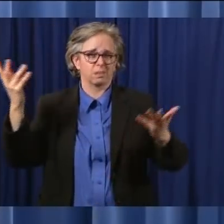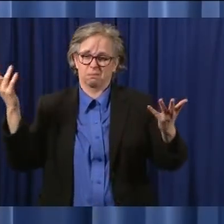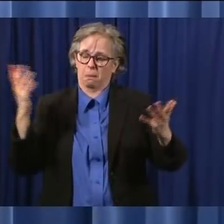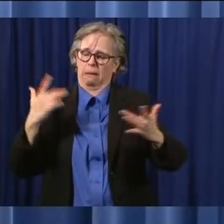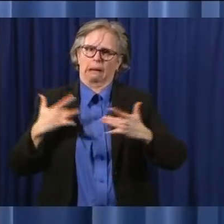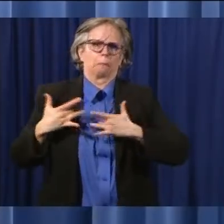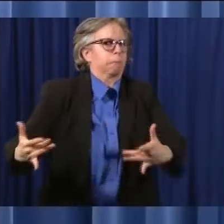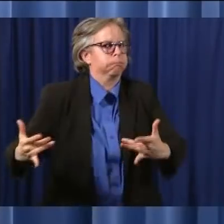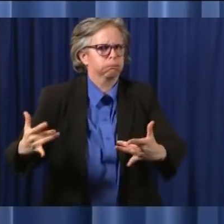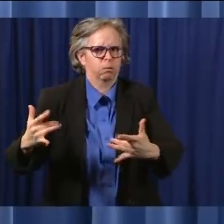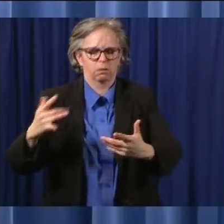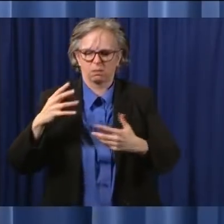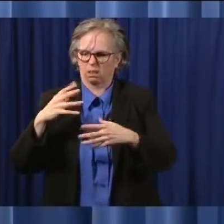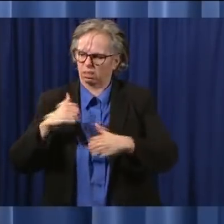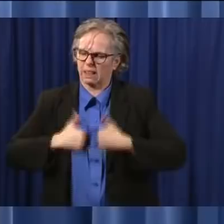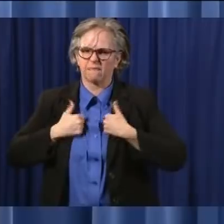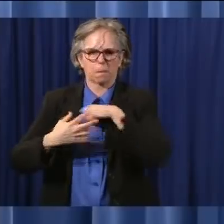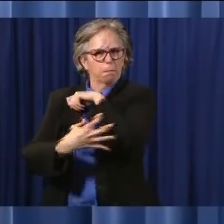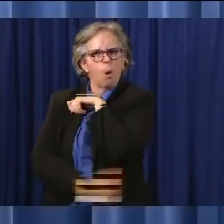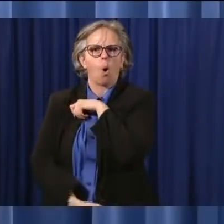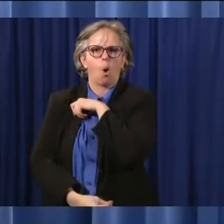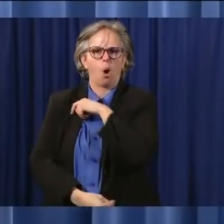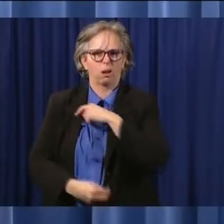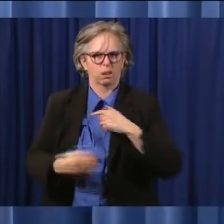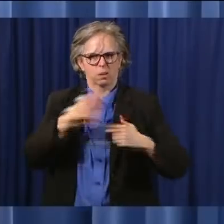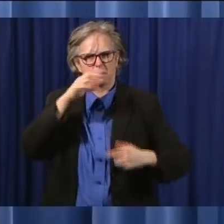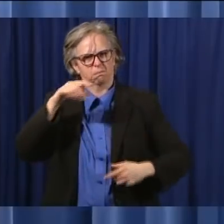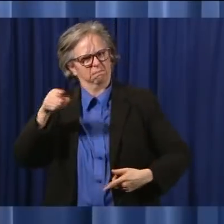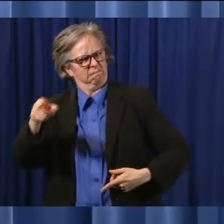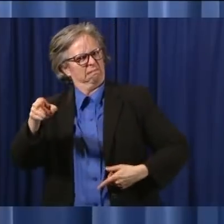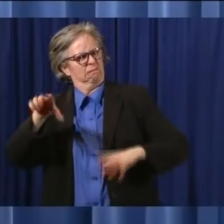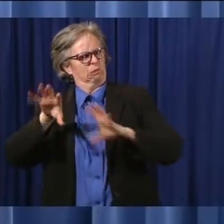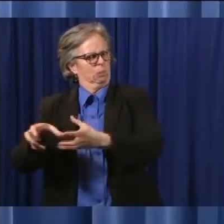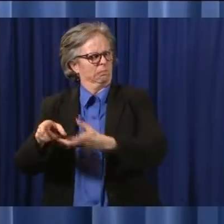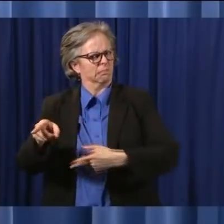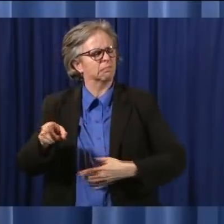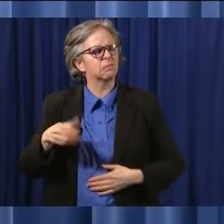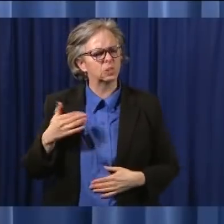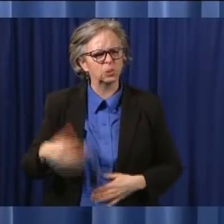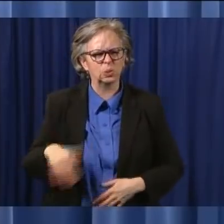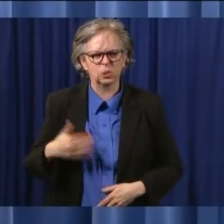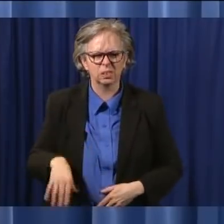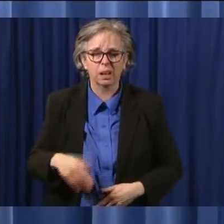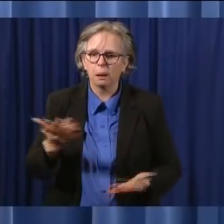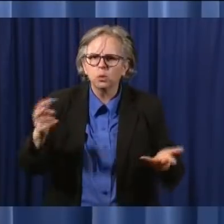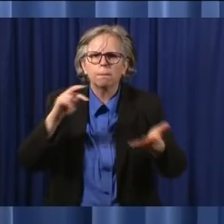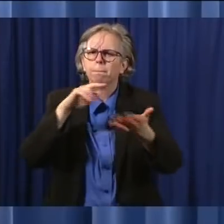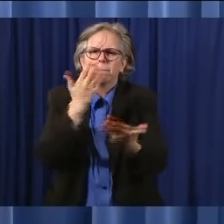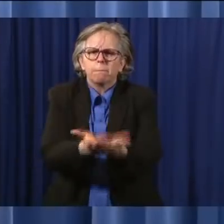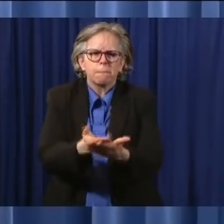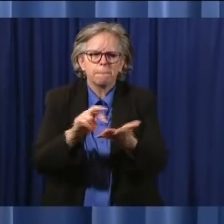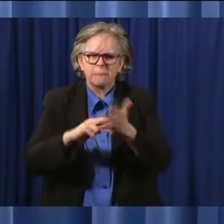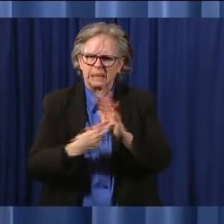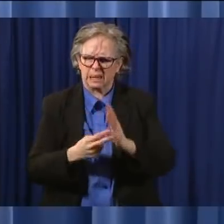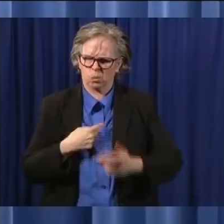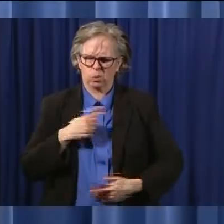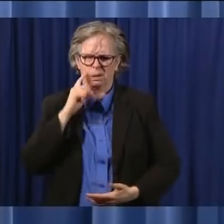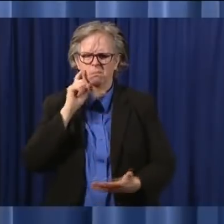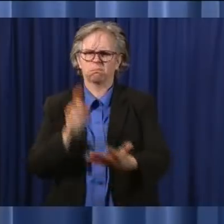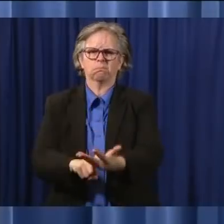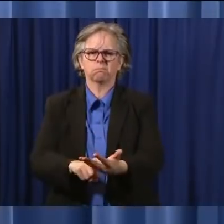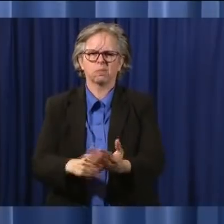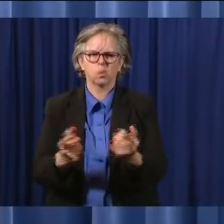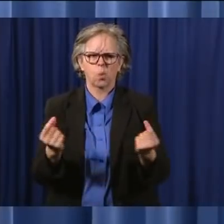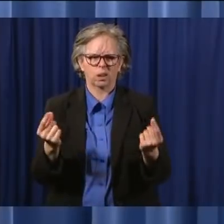Therefore, it really should not be a surprise to any of us that the African American community has been disproportionately